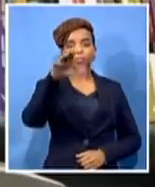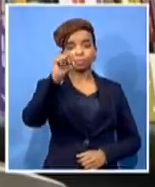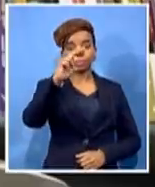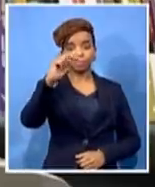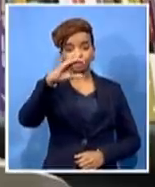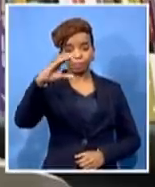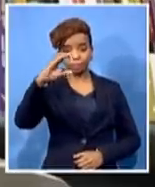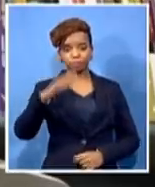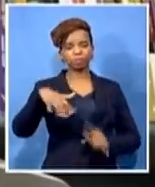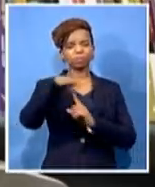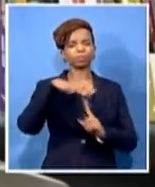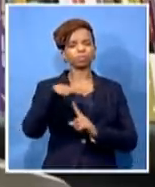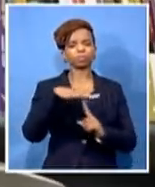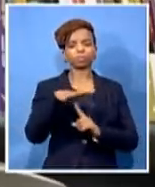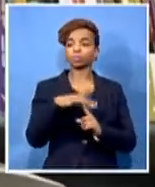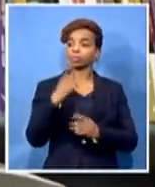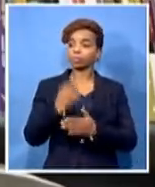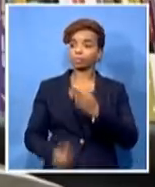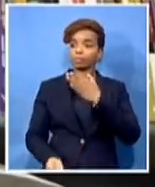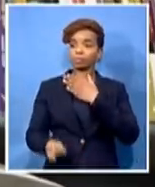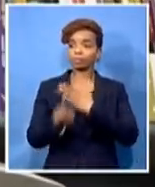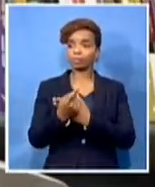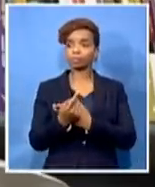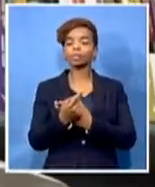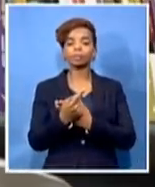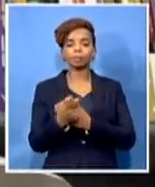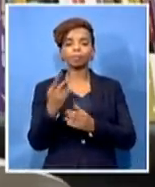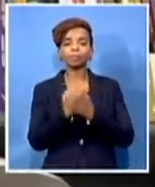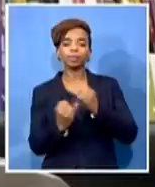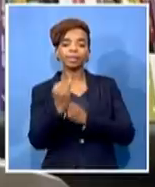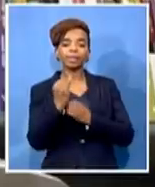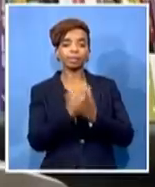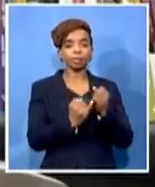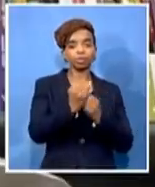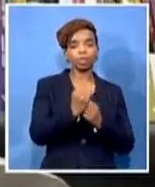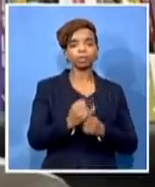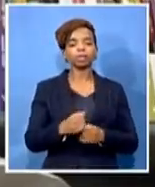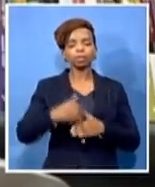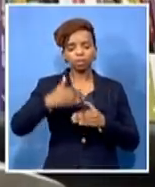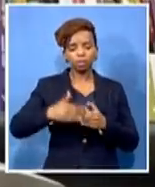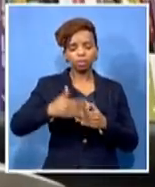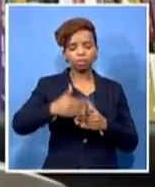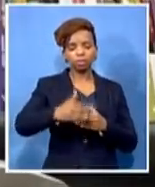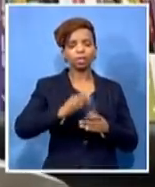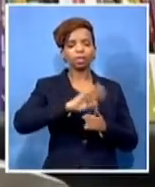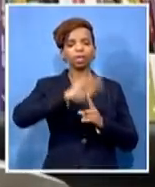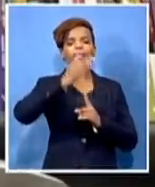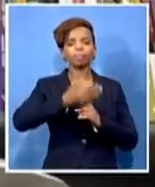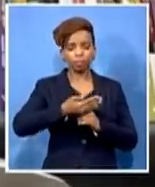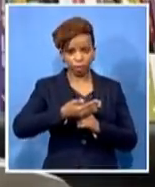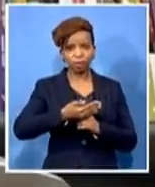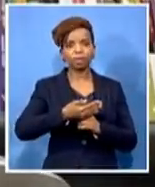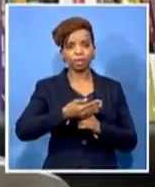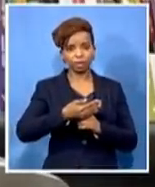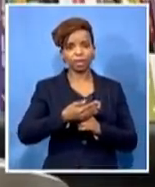individuals are constantly protected at the expense of the party. And if the